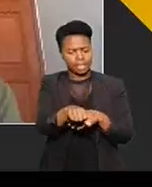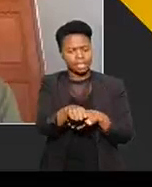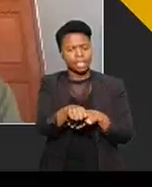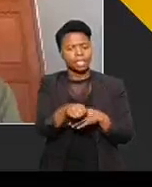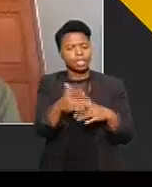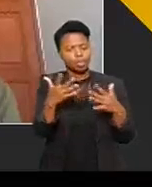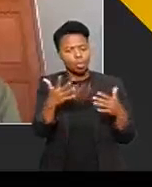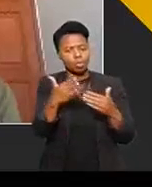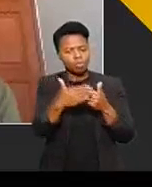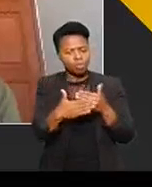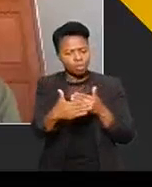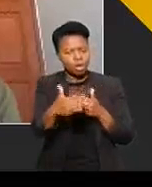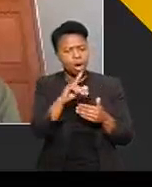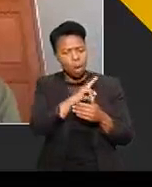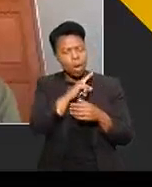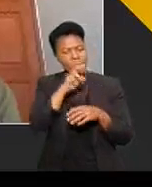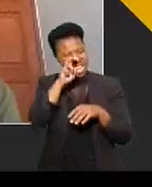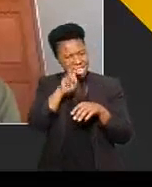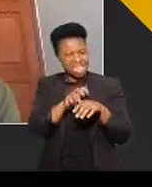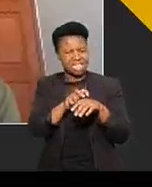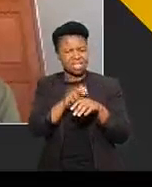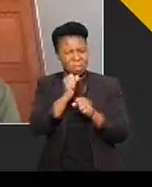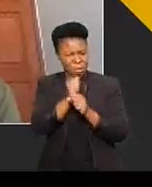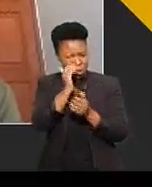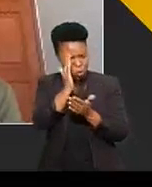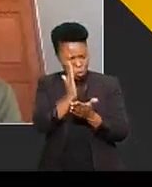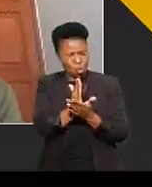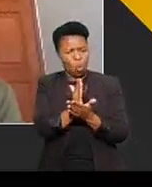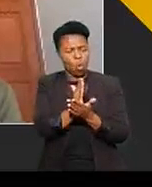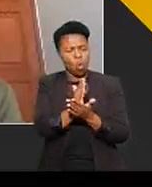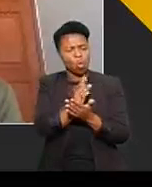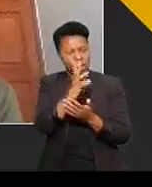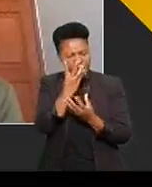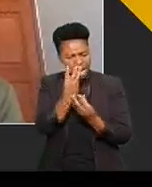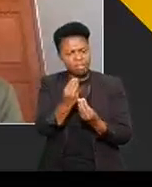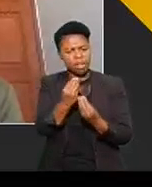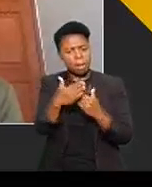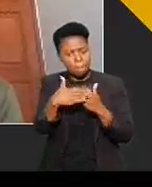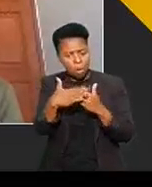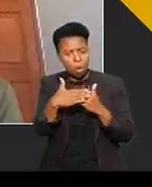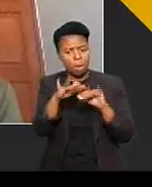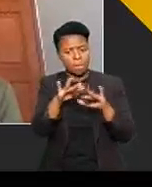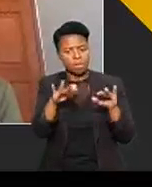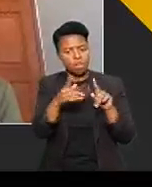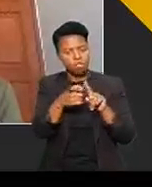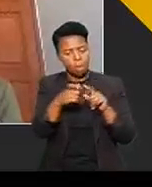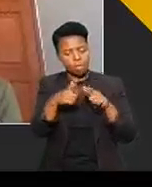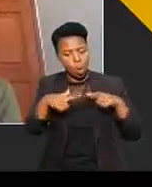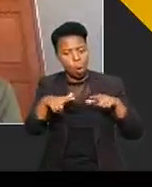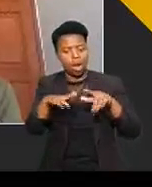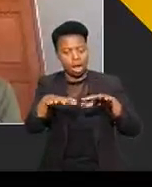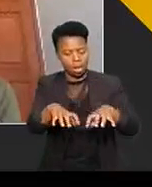team for doing this, because we do need to ensure that we've got the local capacity to manufacture these diagnostic